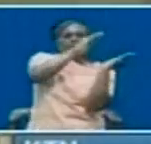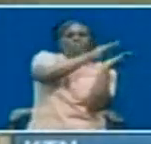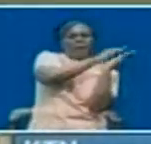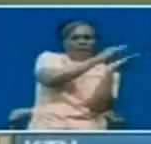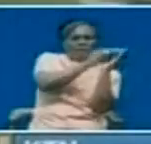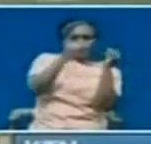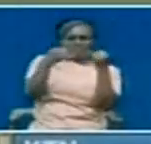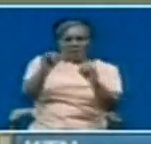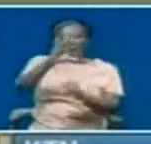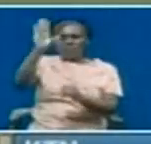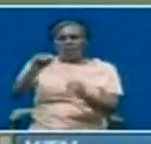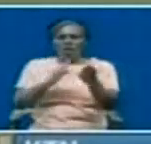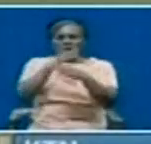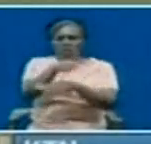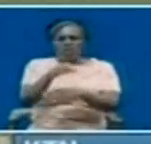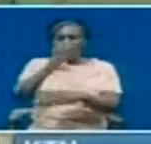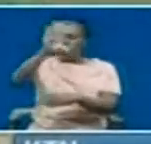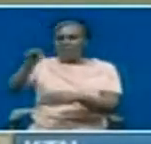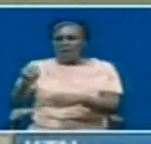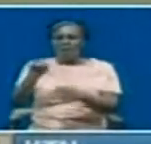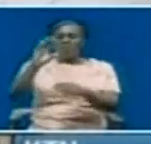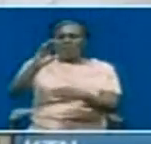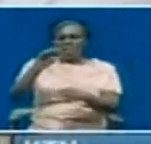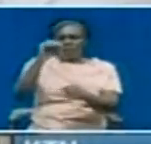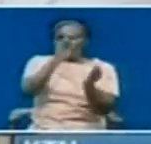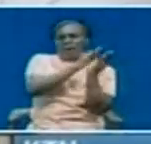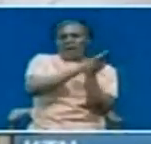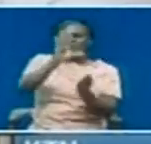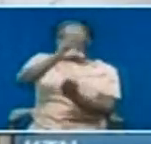Consolidated Bank triumph over Bank of Africa. Barclays Bank and Equity